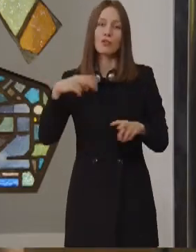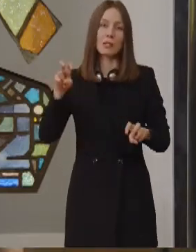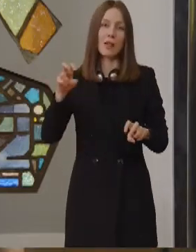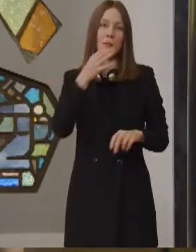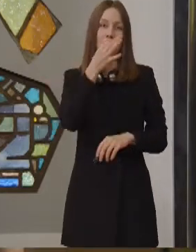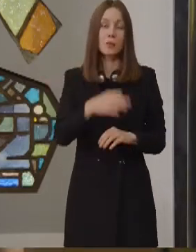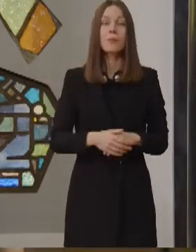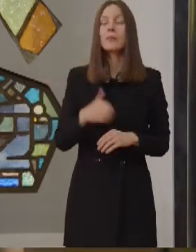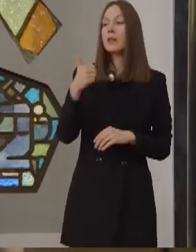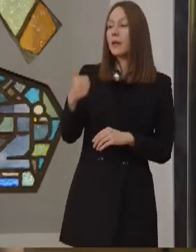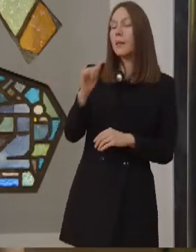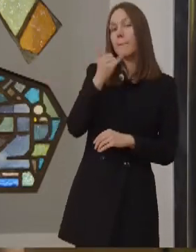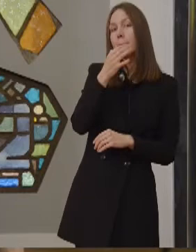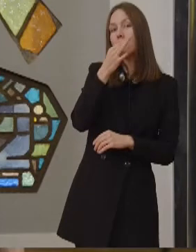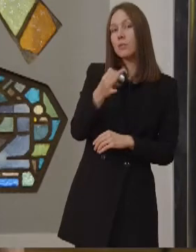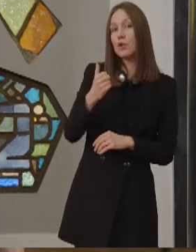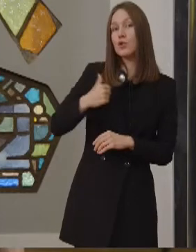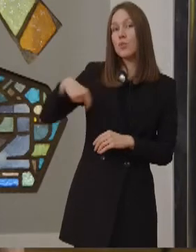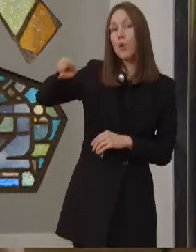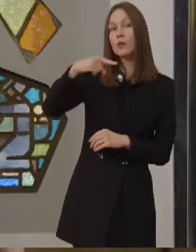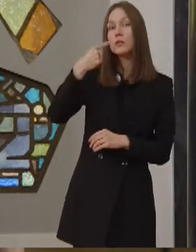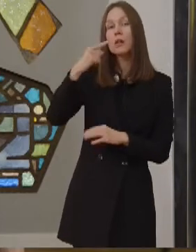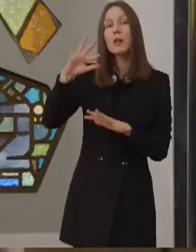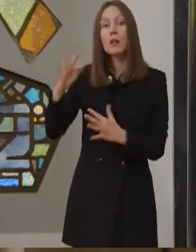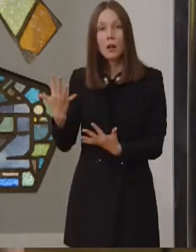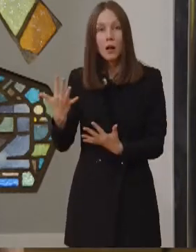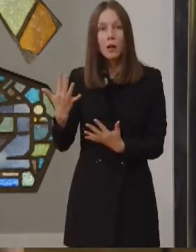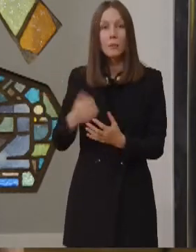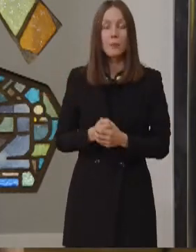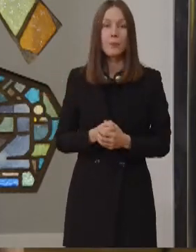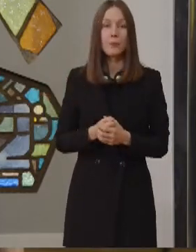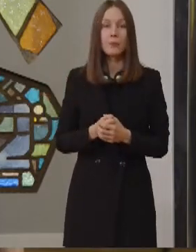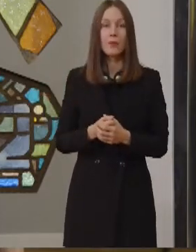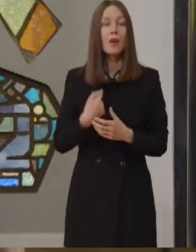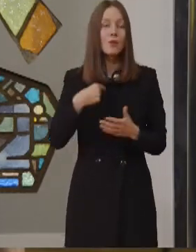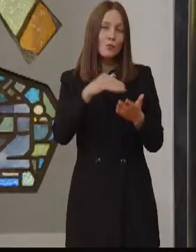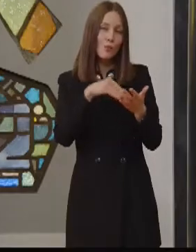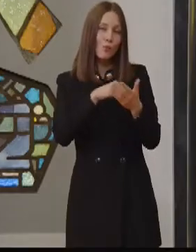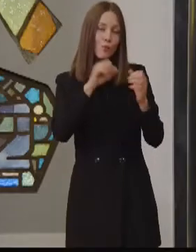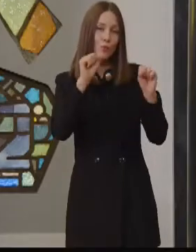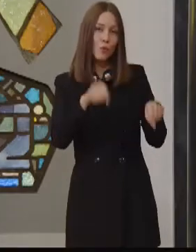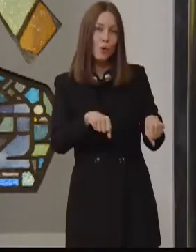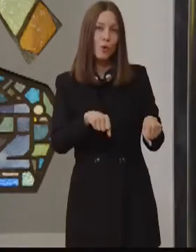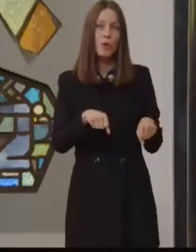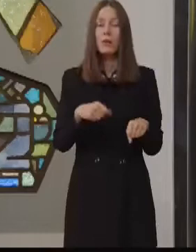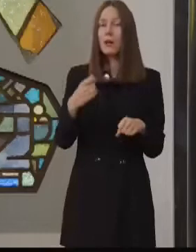about. So let us answer to those people's concerns.